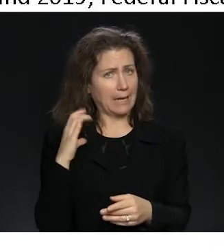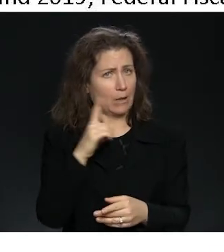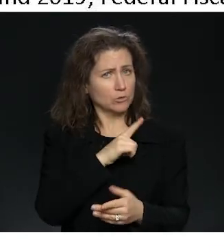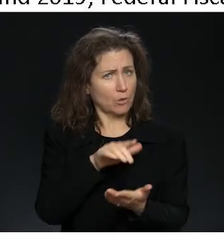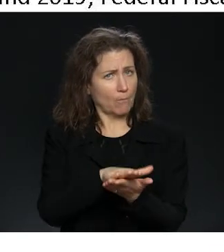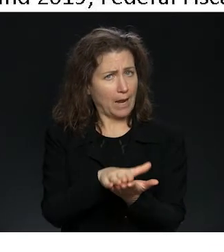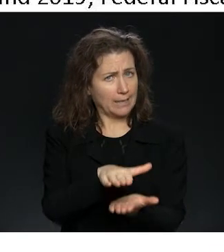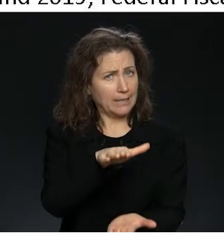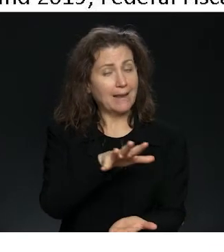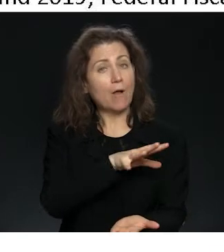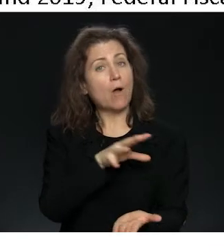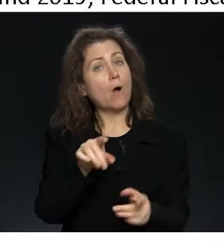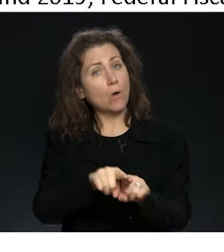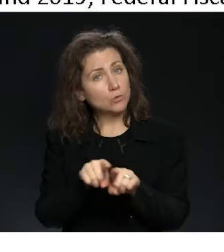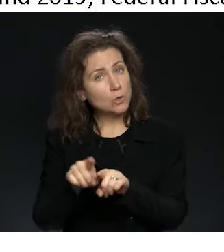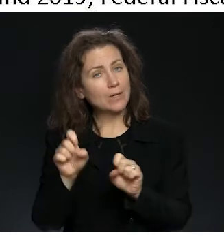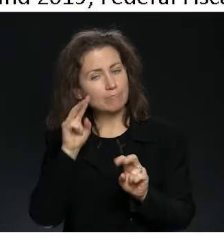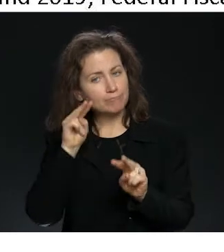at